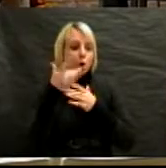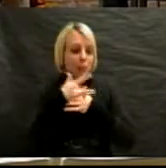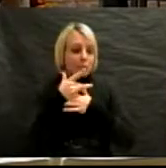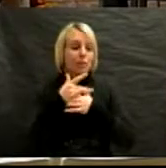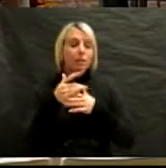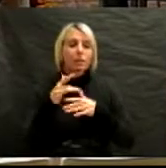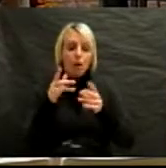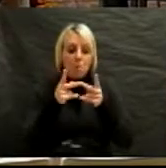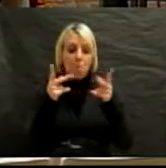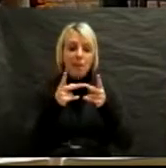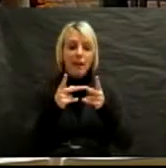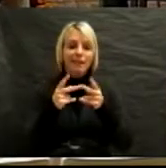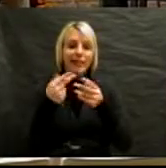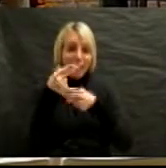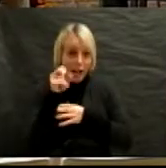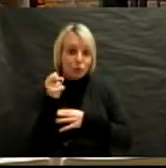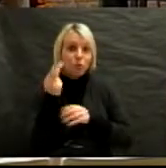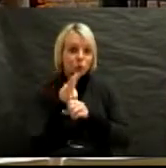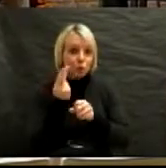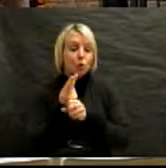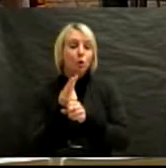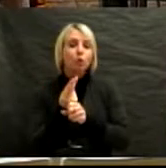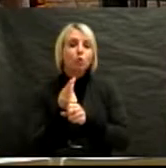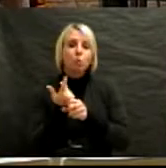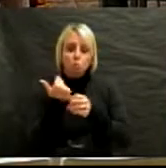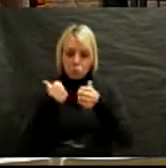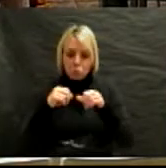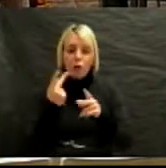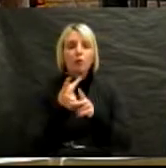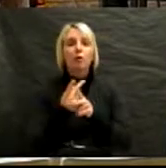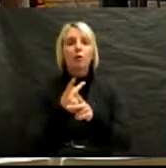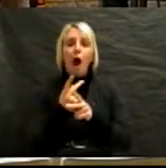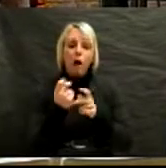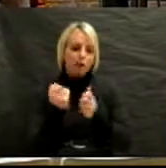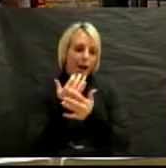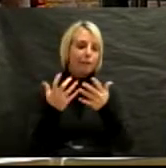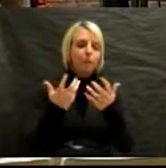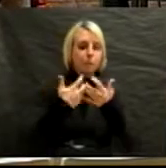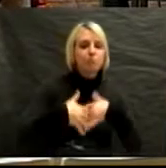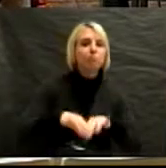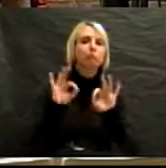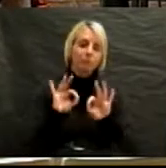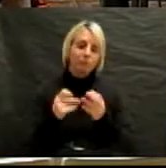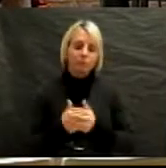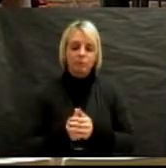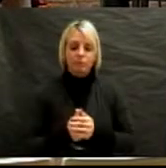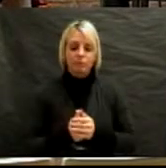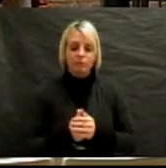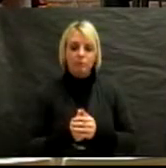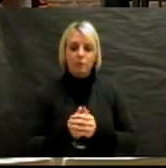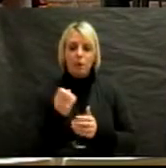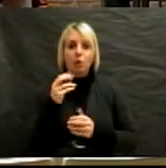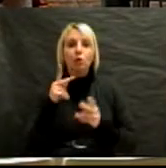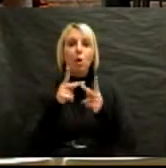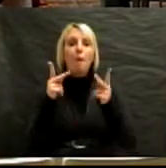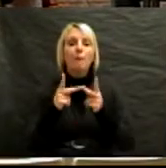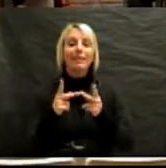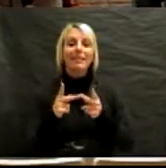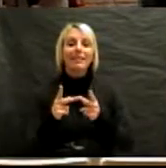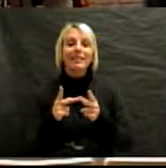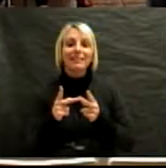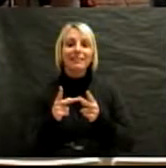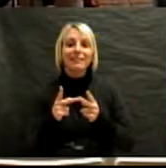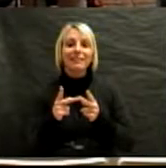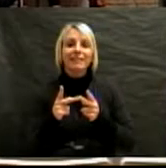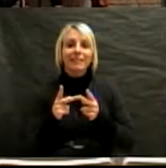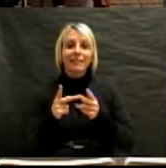figure out all the mechanics. Okay. Thank you. All right. So location is still being worked on, although at this